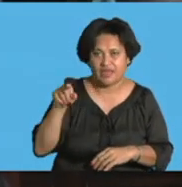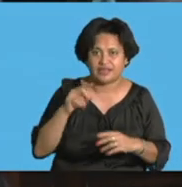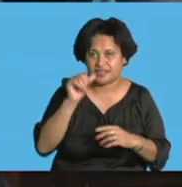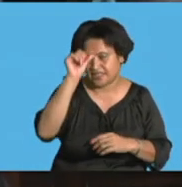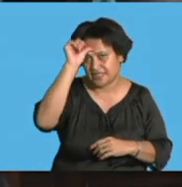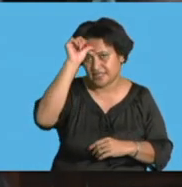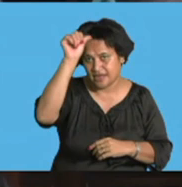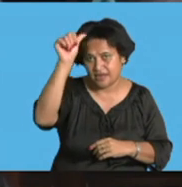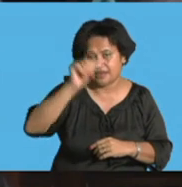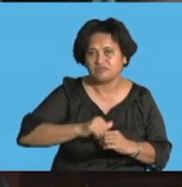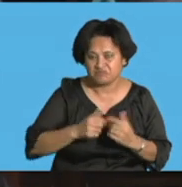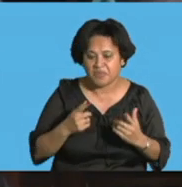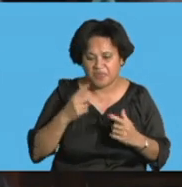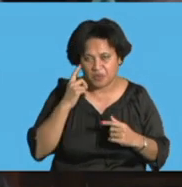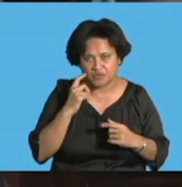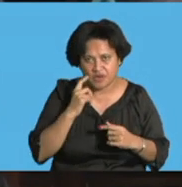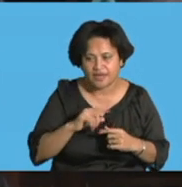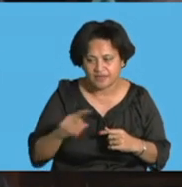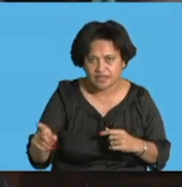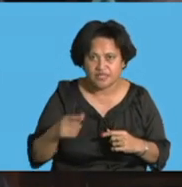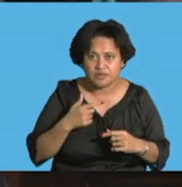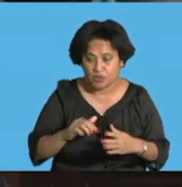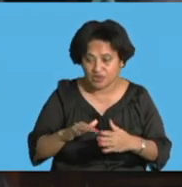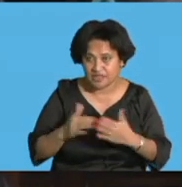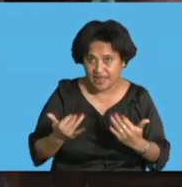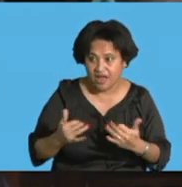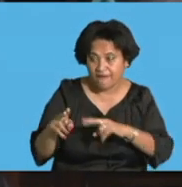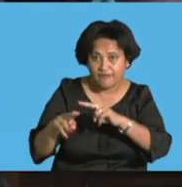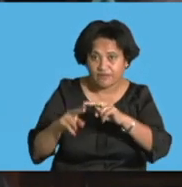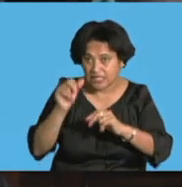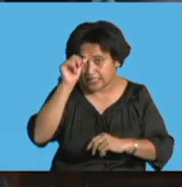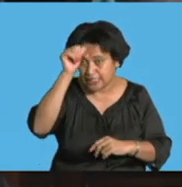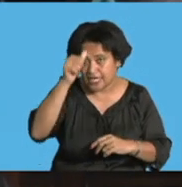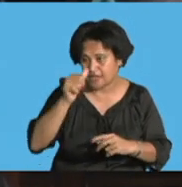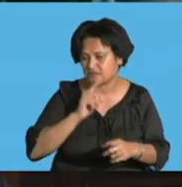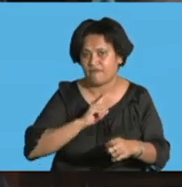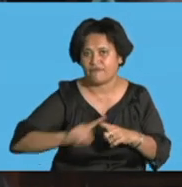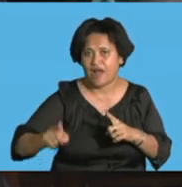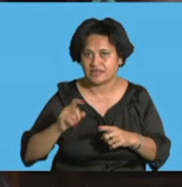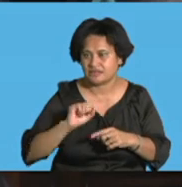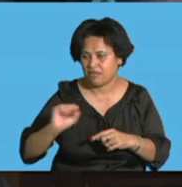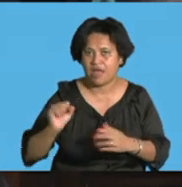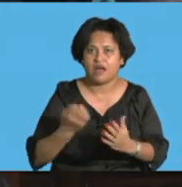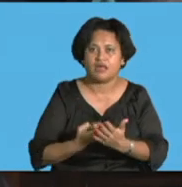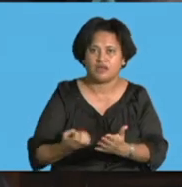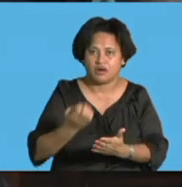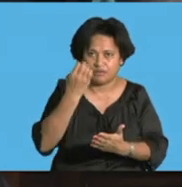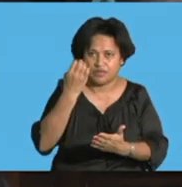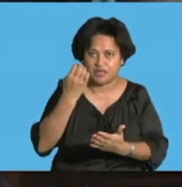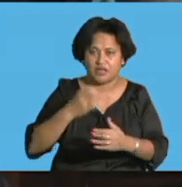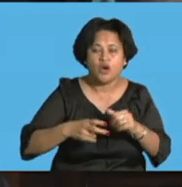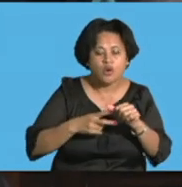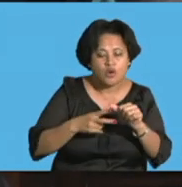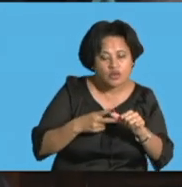Bank forecasts as the fastest growing major economy in the world. This also brings potential to grow exports with